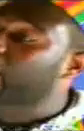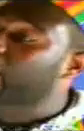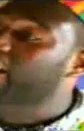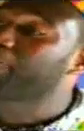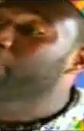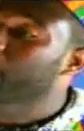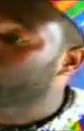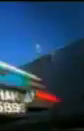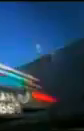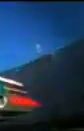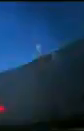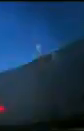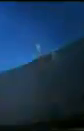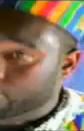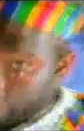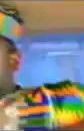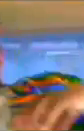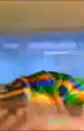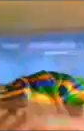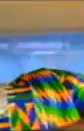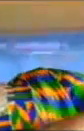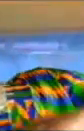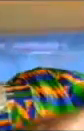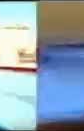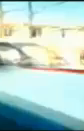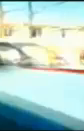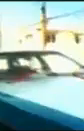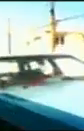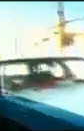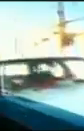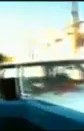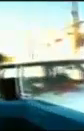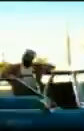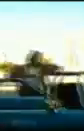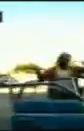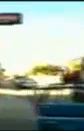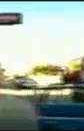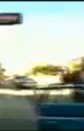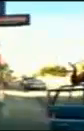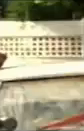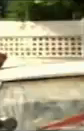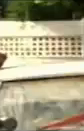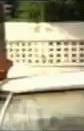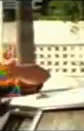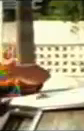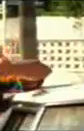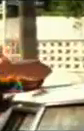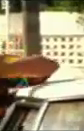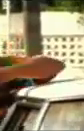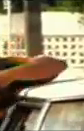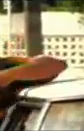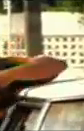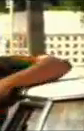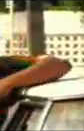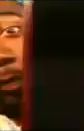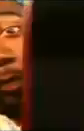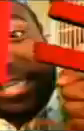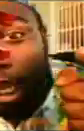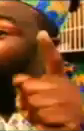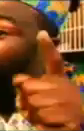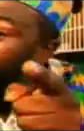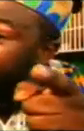for me, but he didn't hear. He was too busy speeding down to the play boat to play 20. He said that man is a big dog. Keep racing,